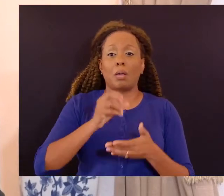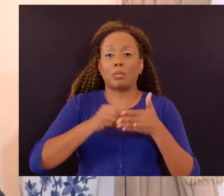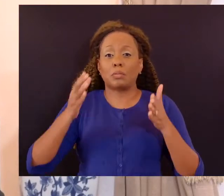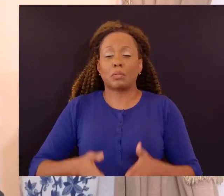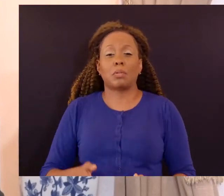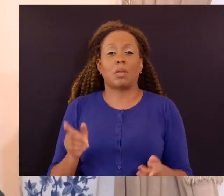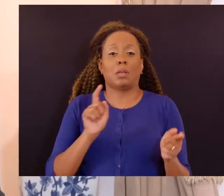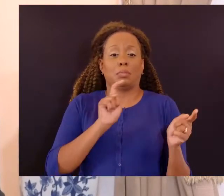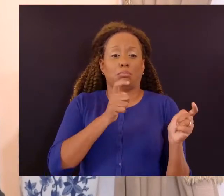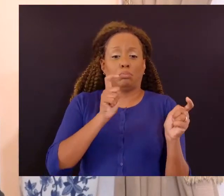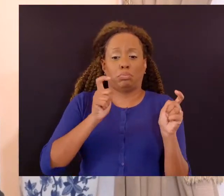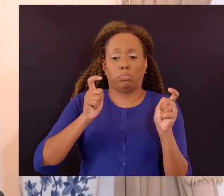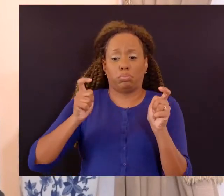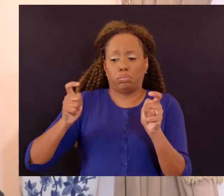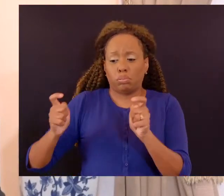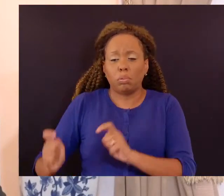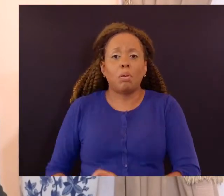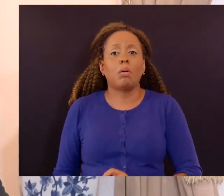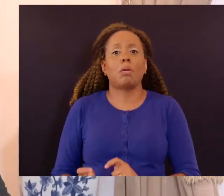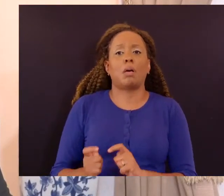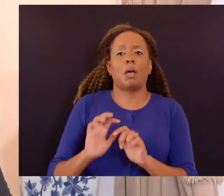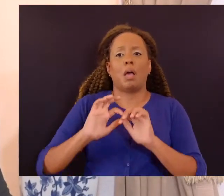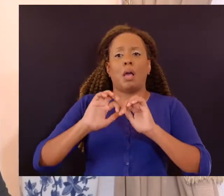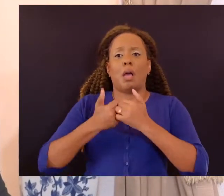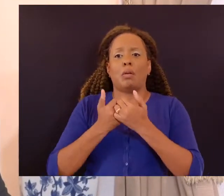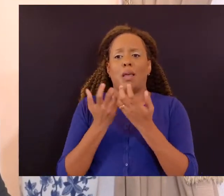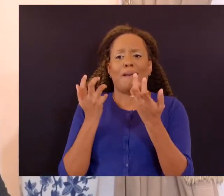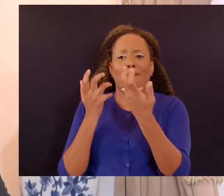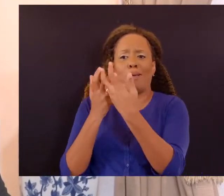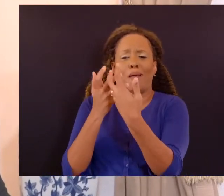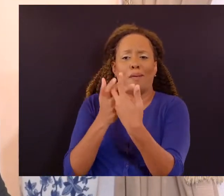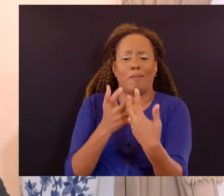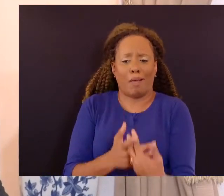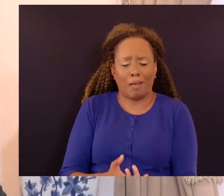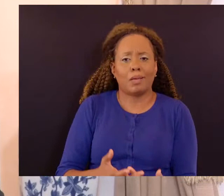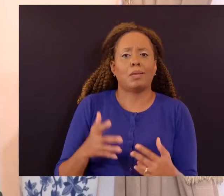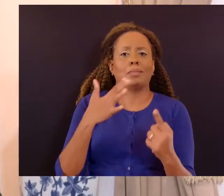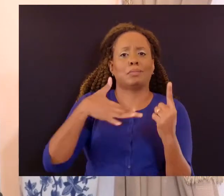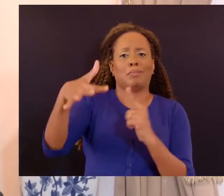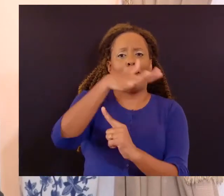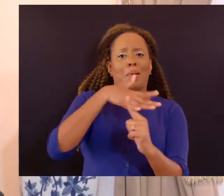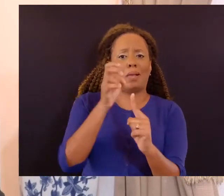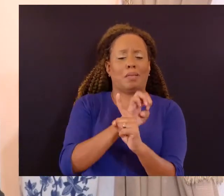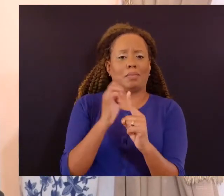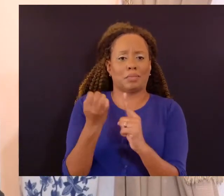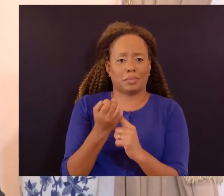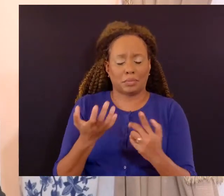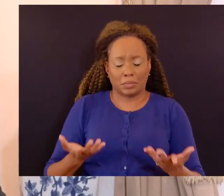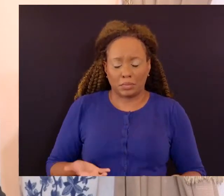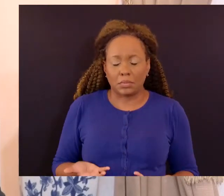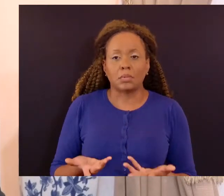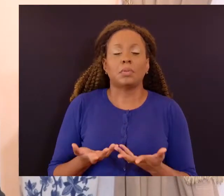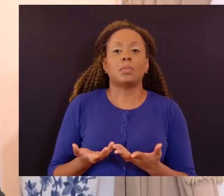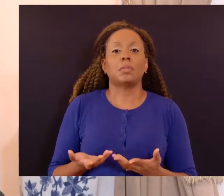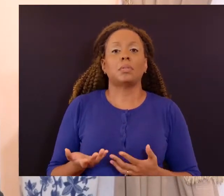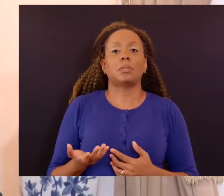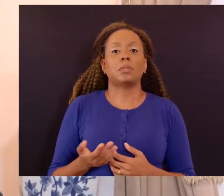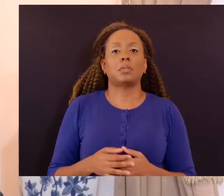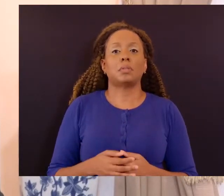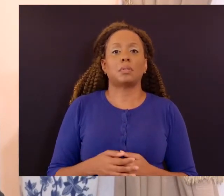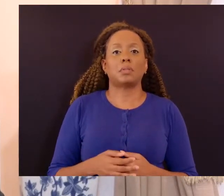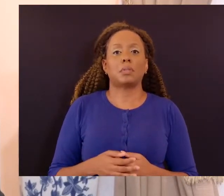and reorienting themselves into the structured environment which is offered by schools. And in the midst of all of this, we've had a